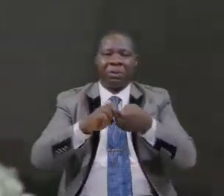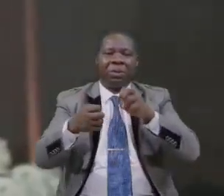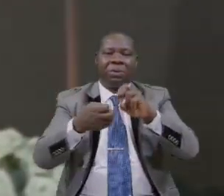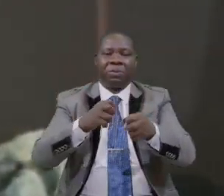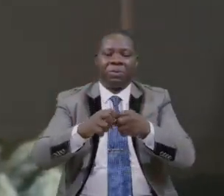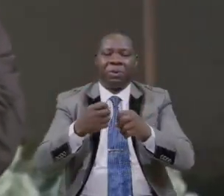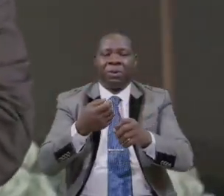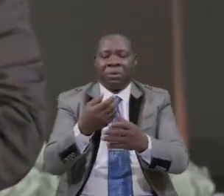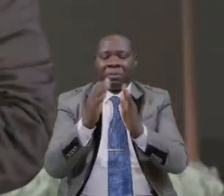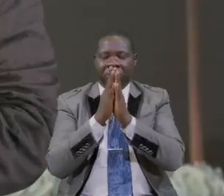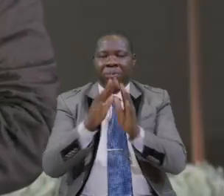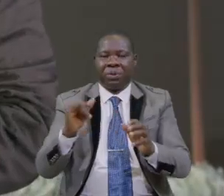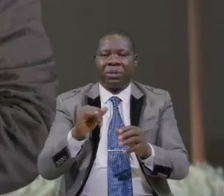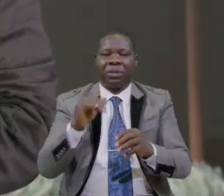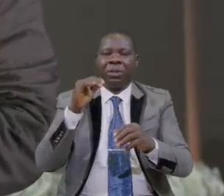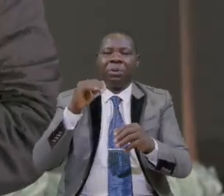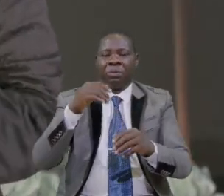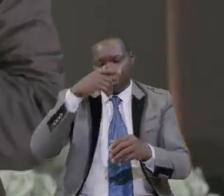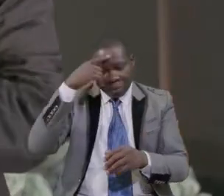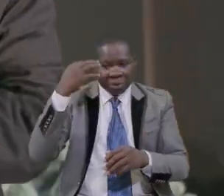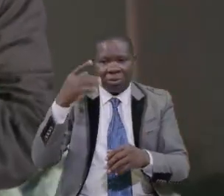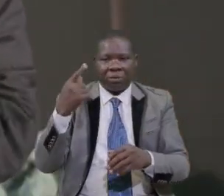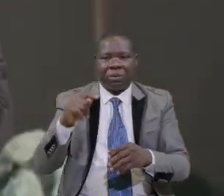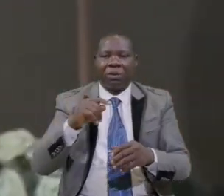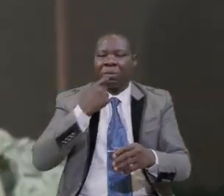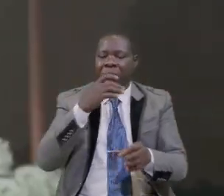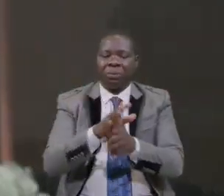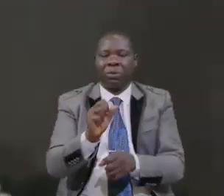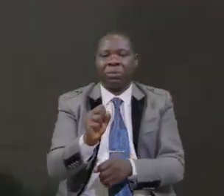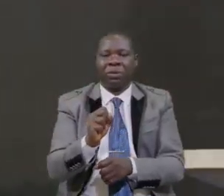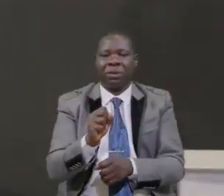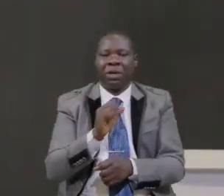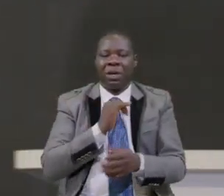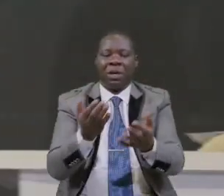on the basis of the promises. And I want to tell you,